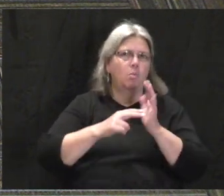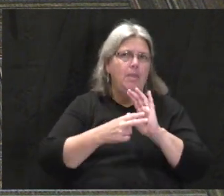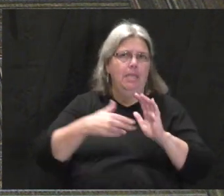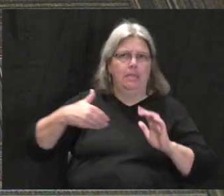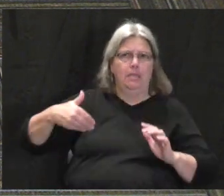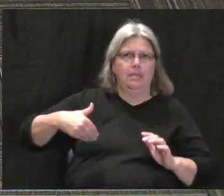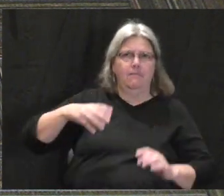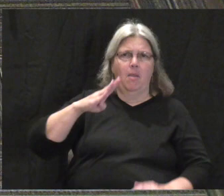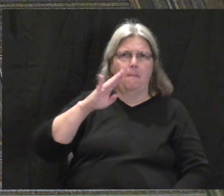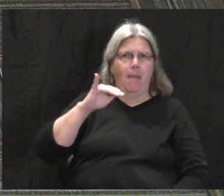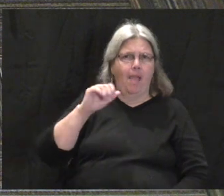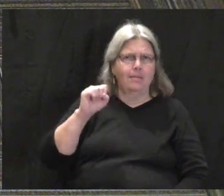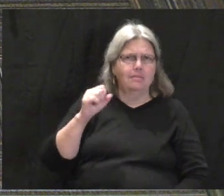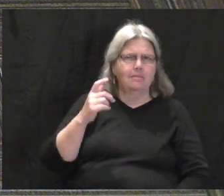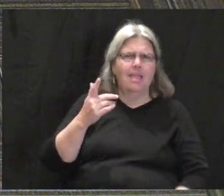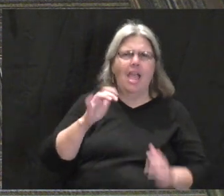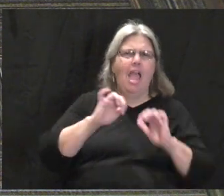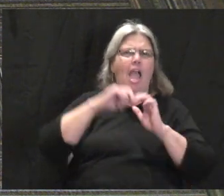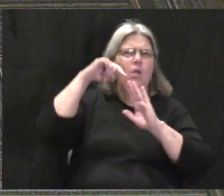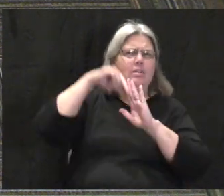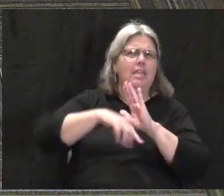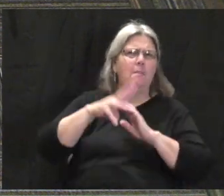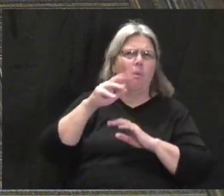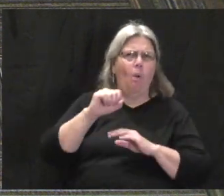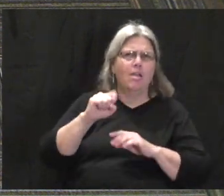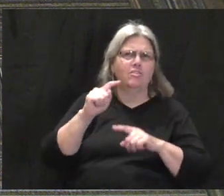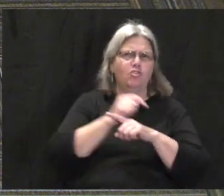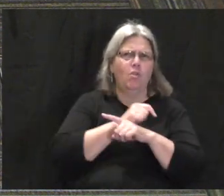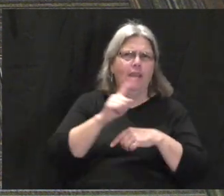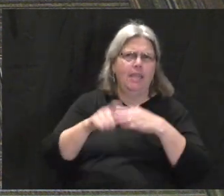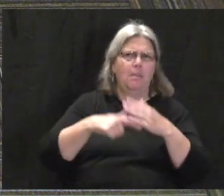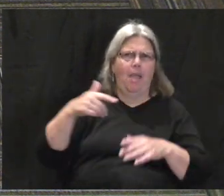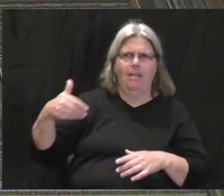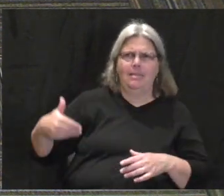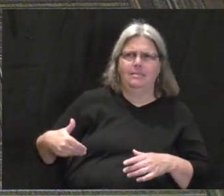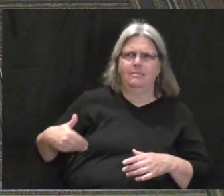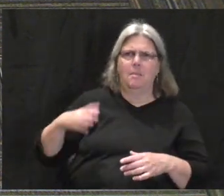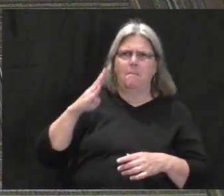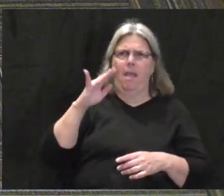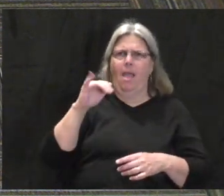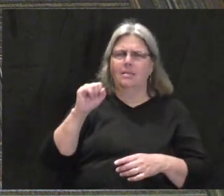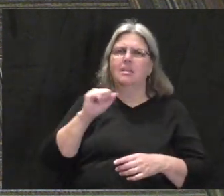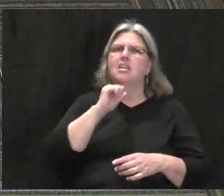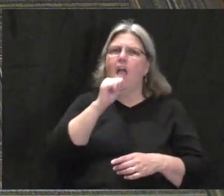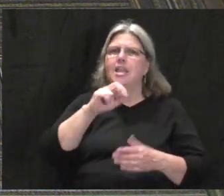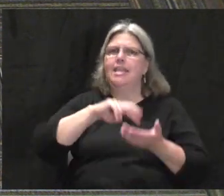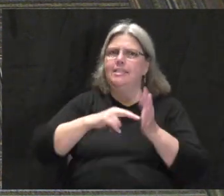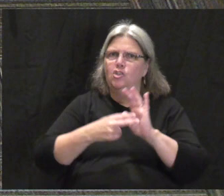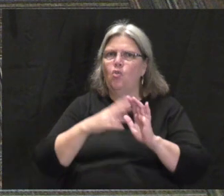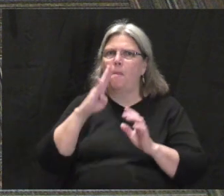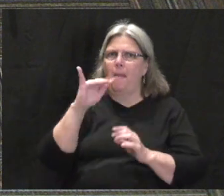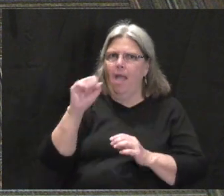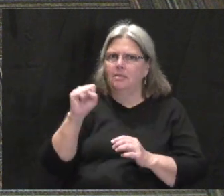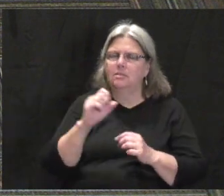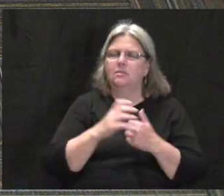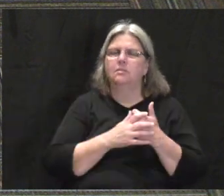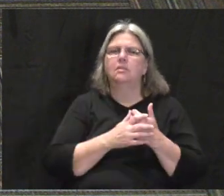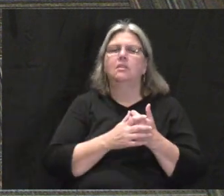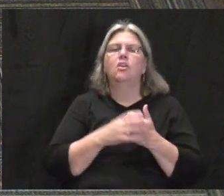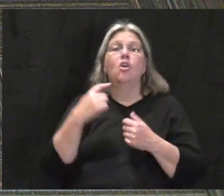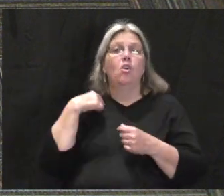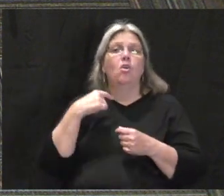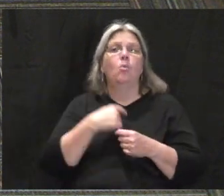on implicit bias and talking about it, and I don't remember the times, but we had a full one-day training, and in that training there were 3 different